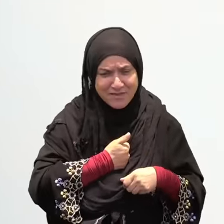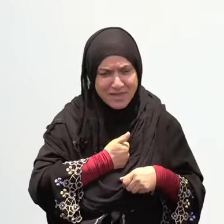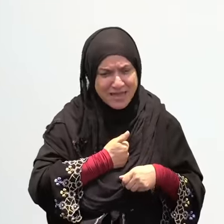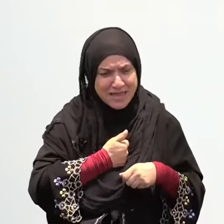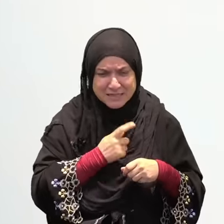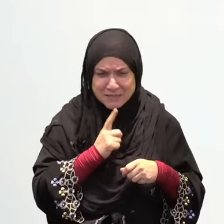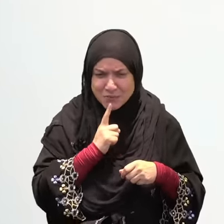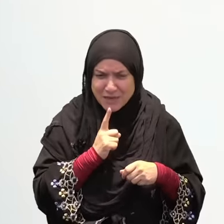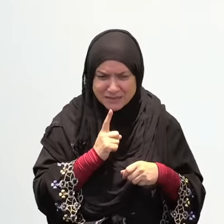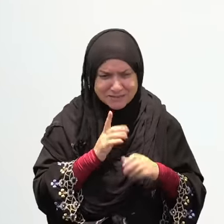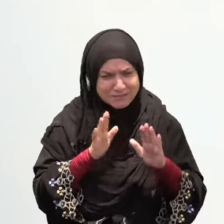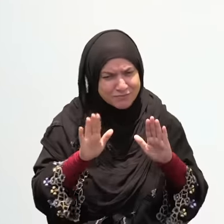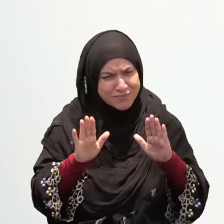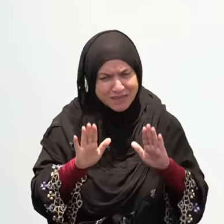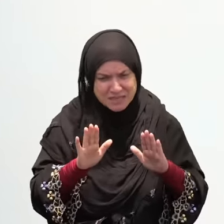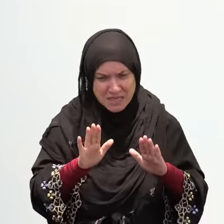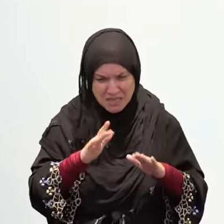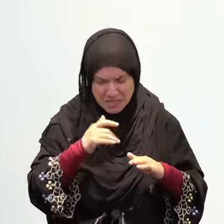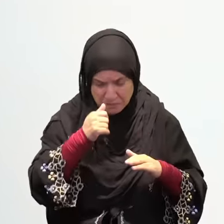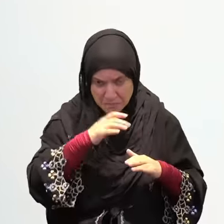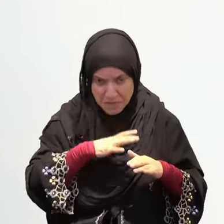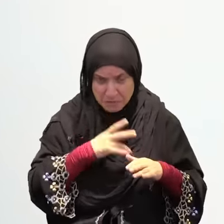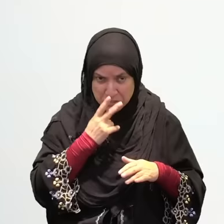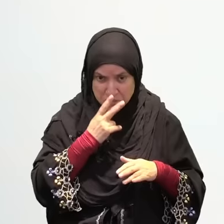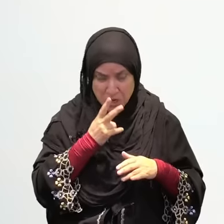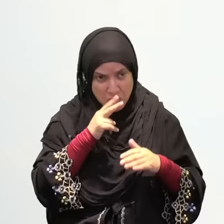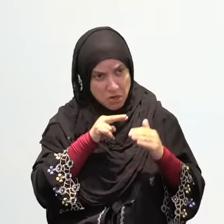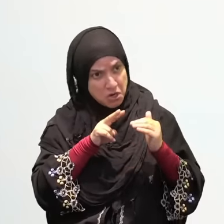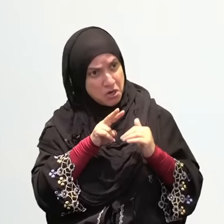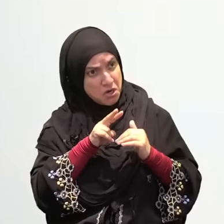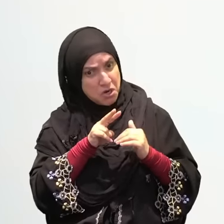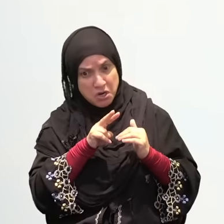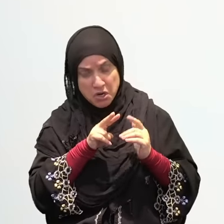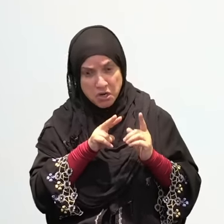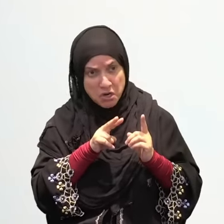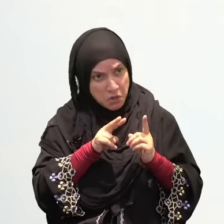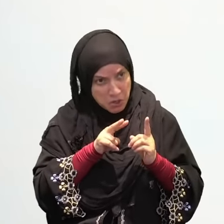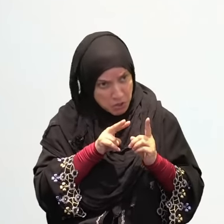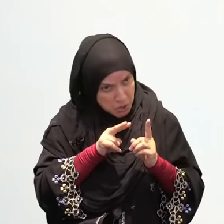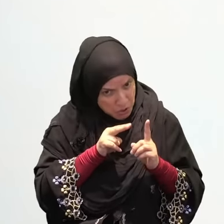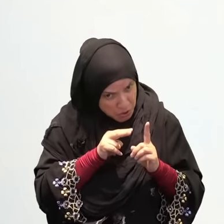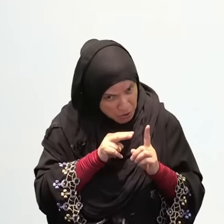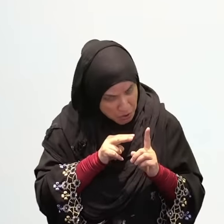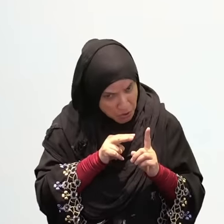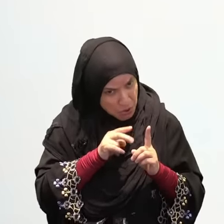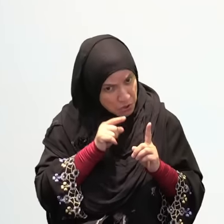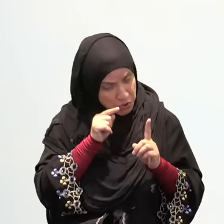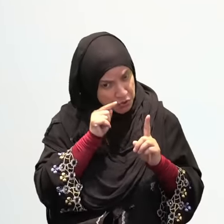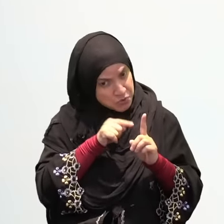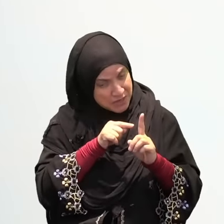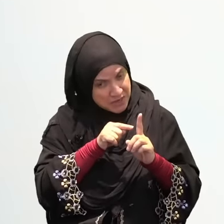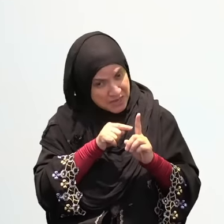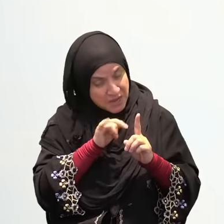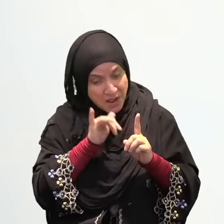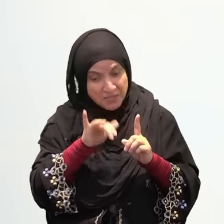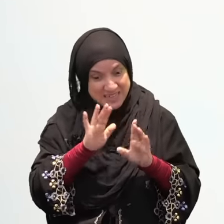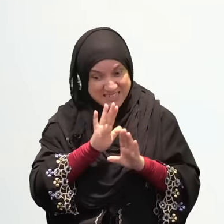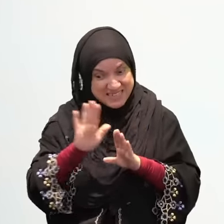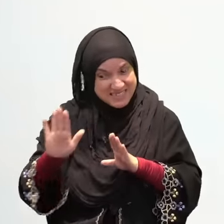at him and he says, Yabna akhi, oh my nephew, you're my nephew, the son of my